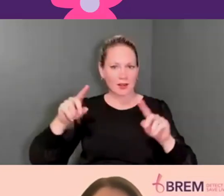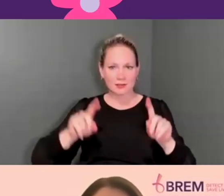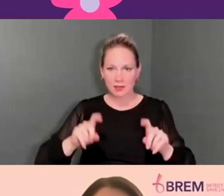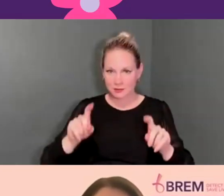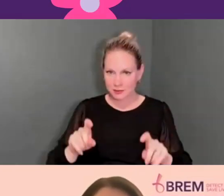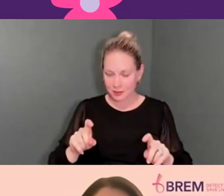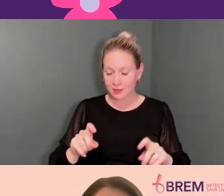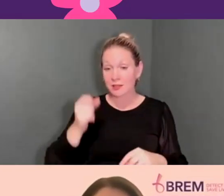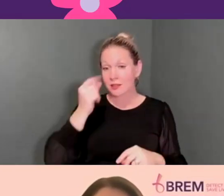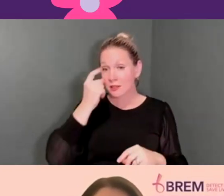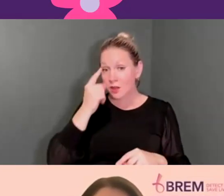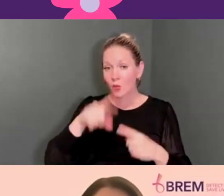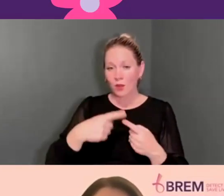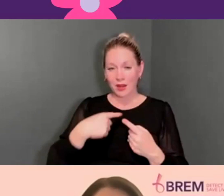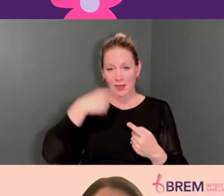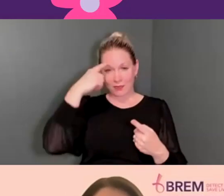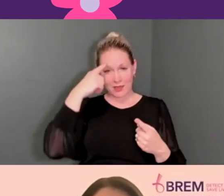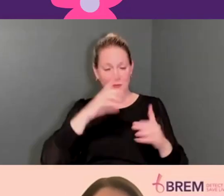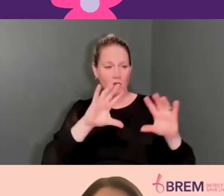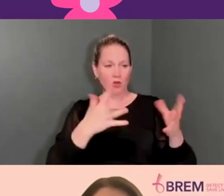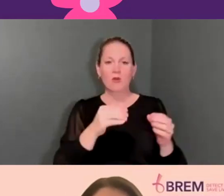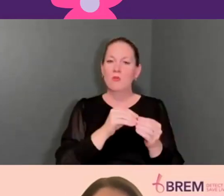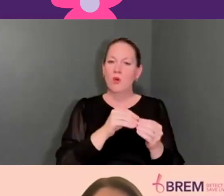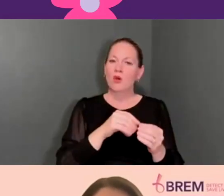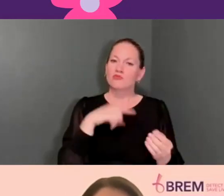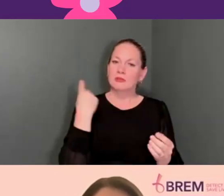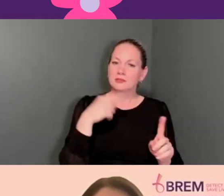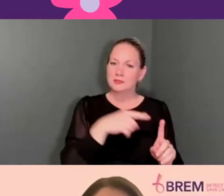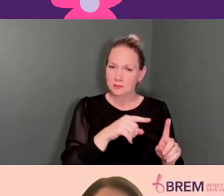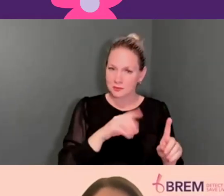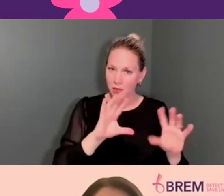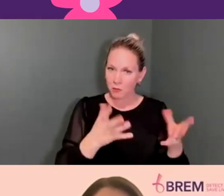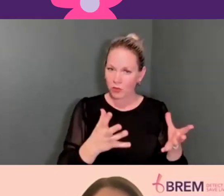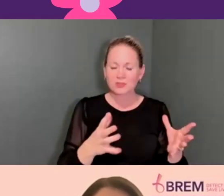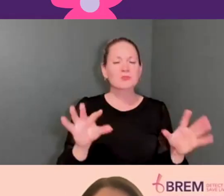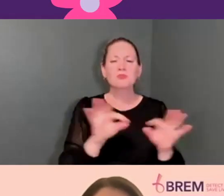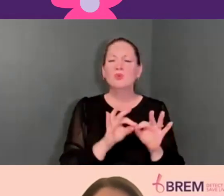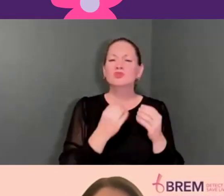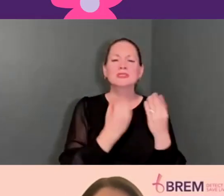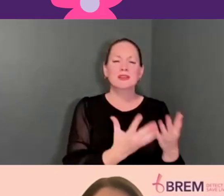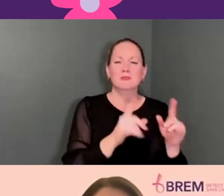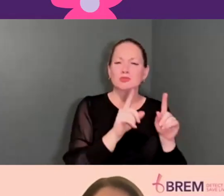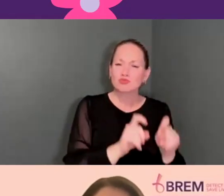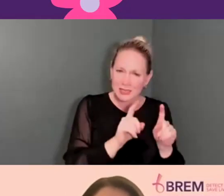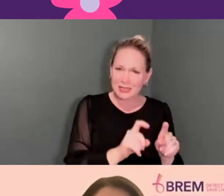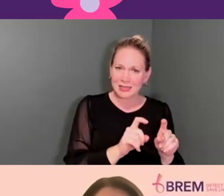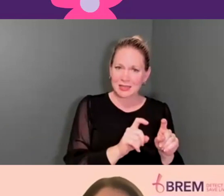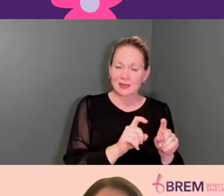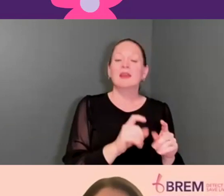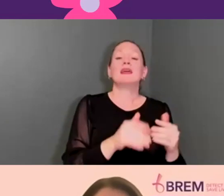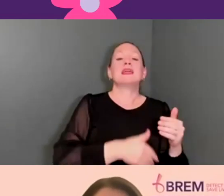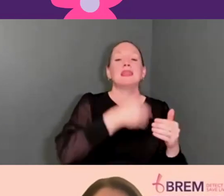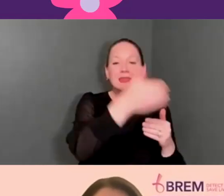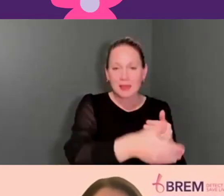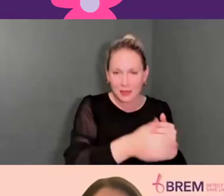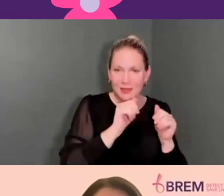think about the more vulnerable populations, we've just got to get them screening. And then we can talk about doing the advanced